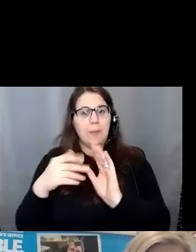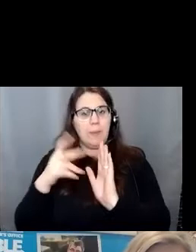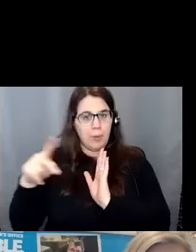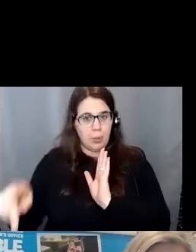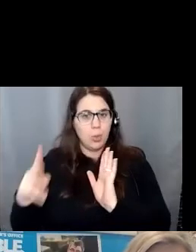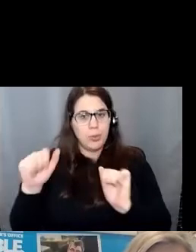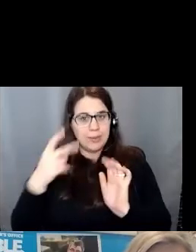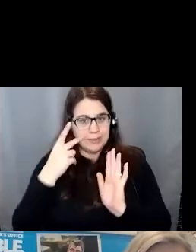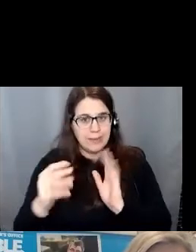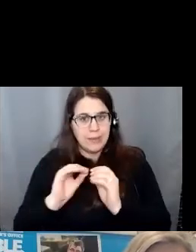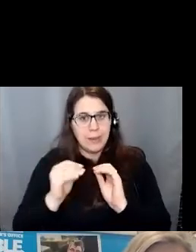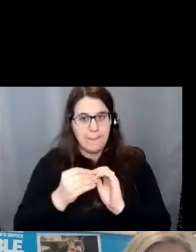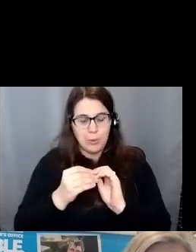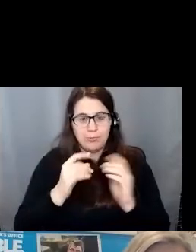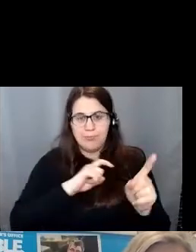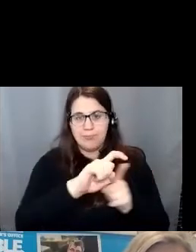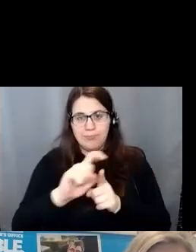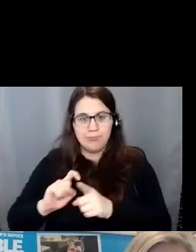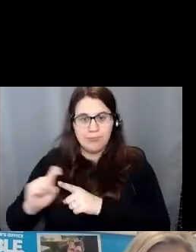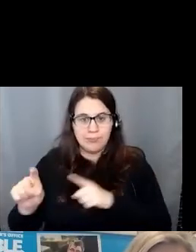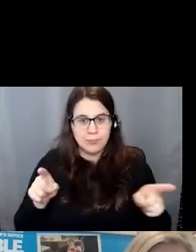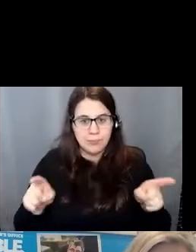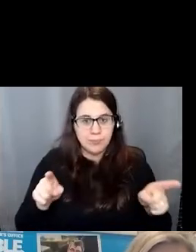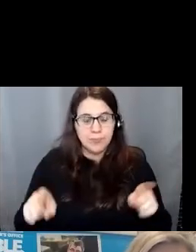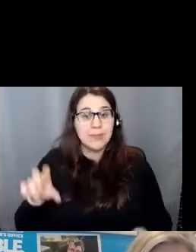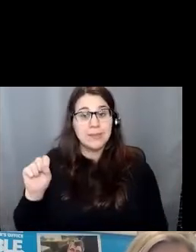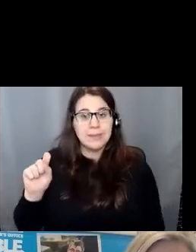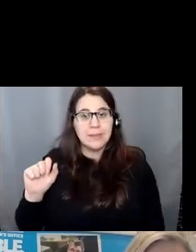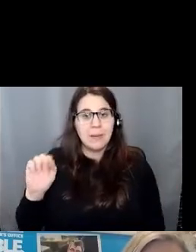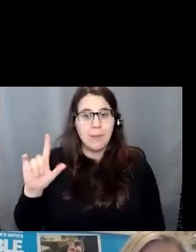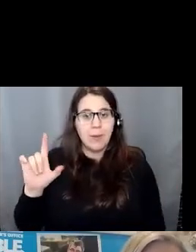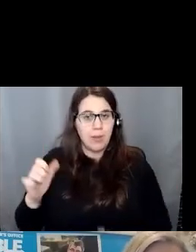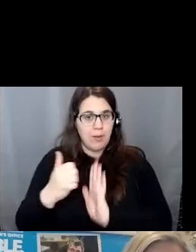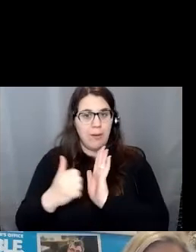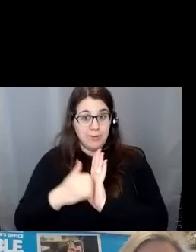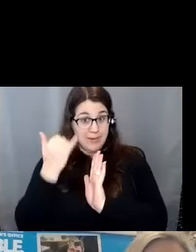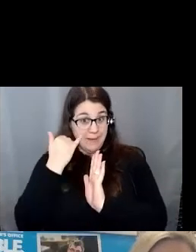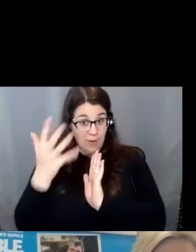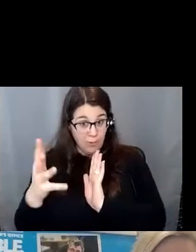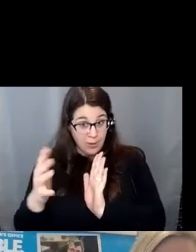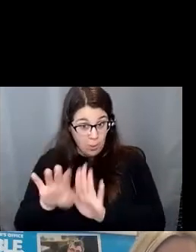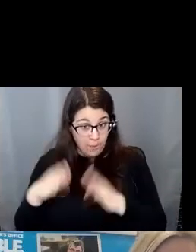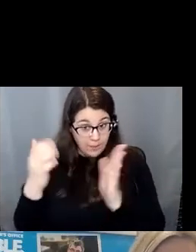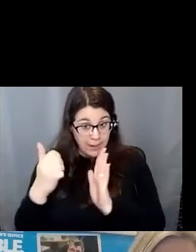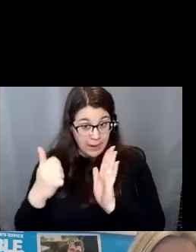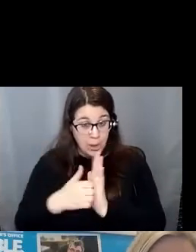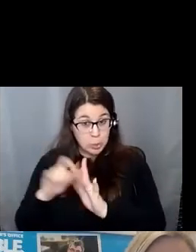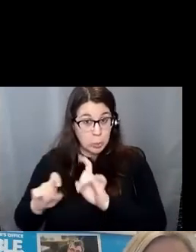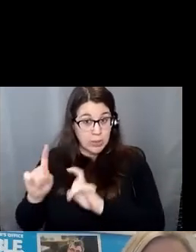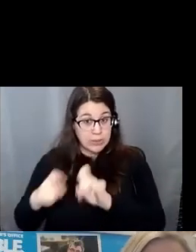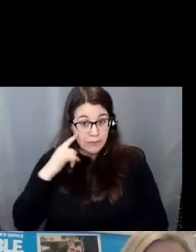account provides assistance for individuals that have opened an account and they have account related